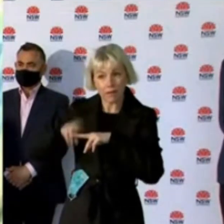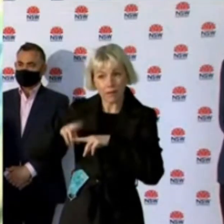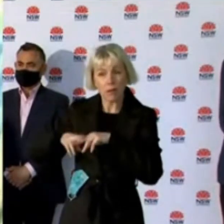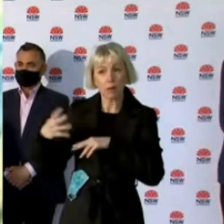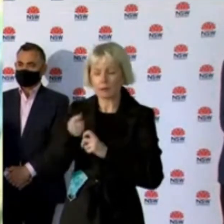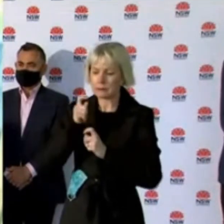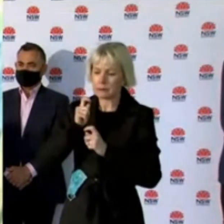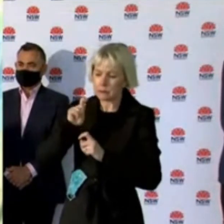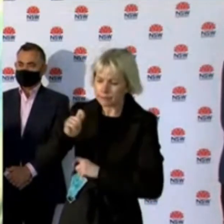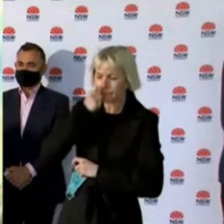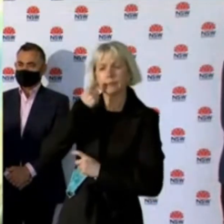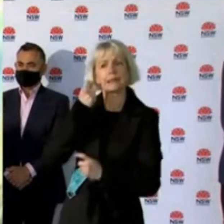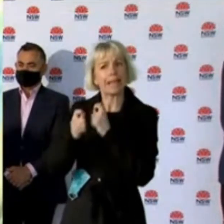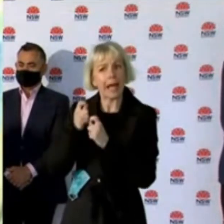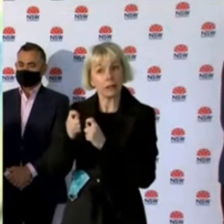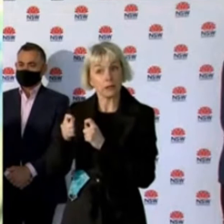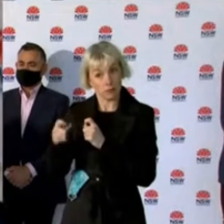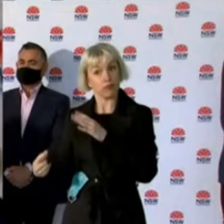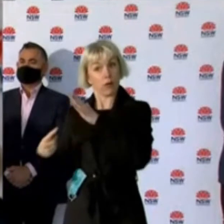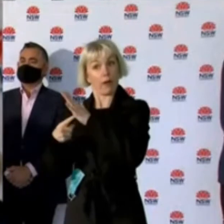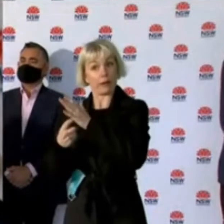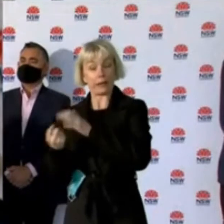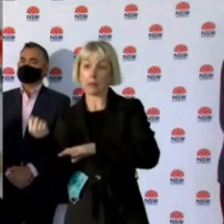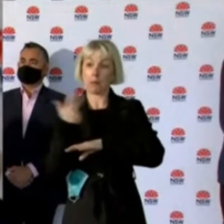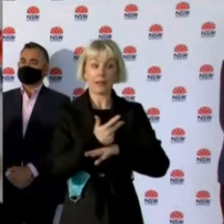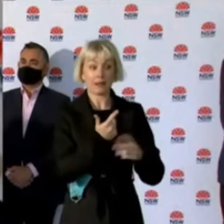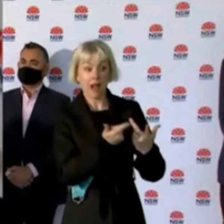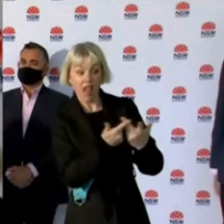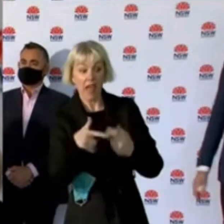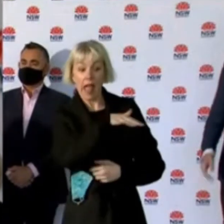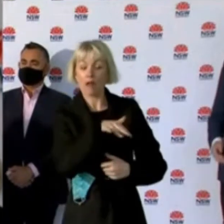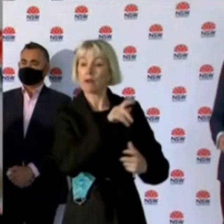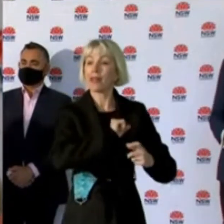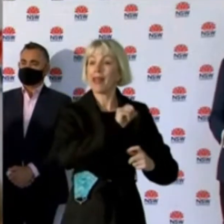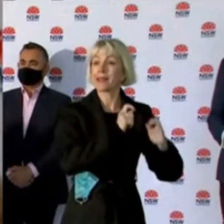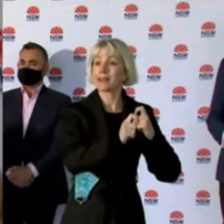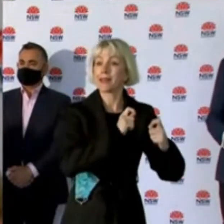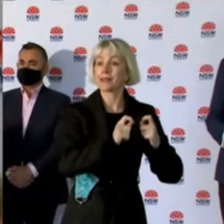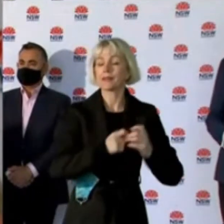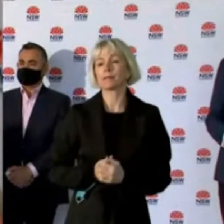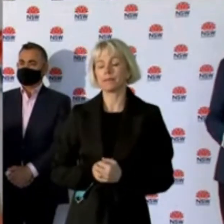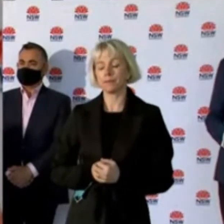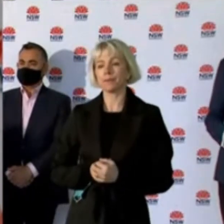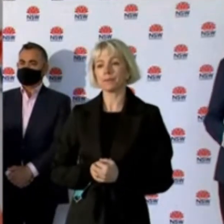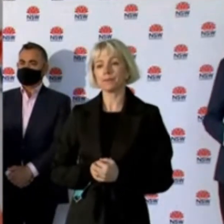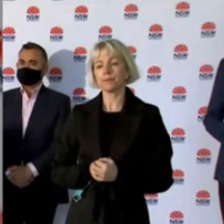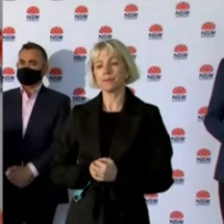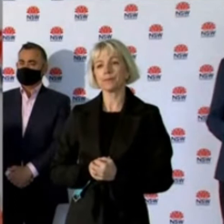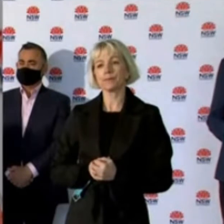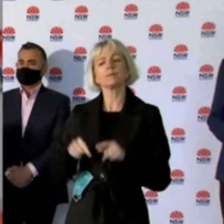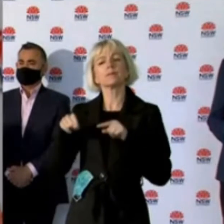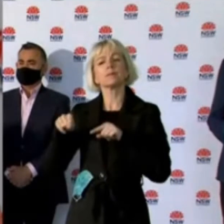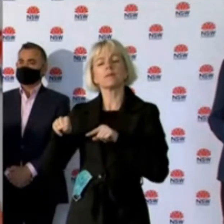are in the community compared with people who our highest, so surveillance testing generally yields a lower probability of